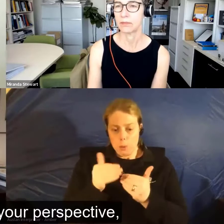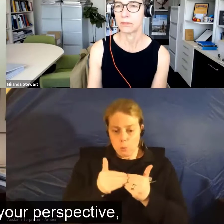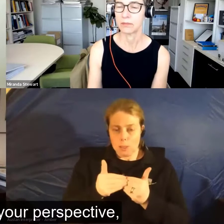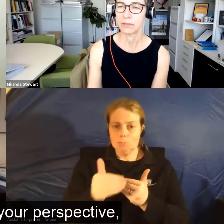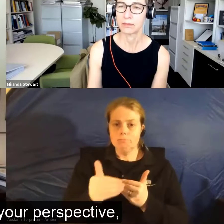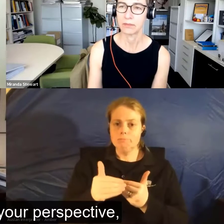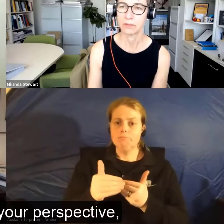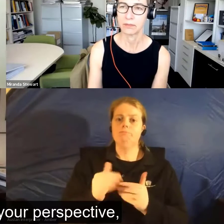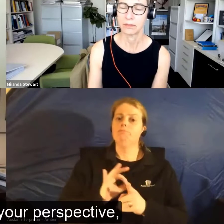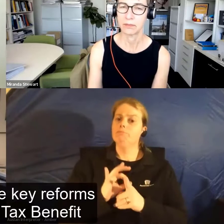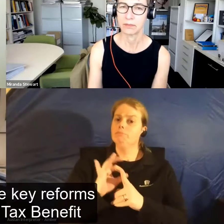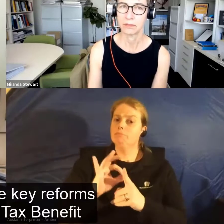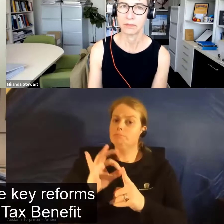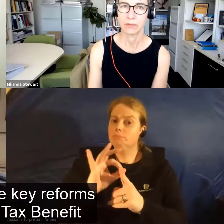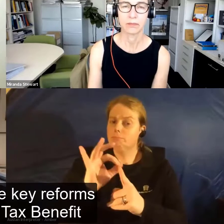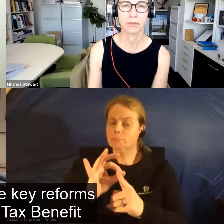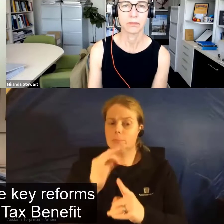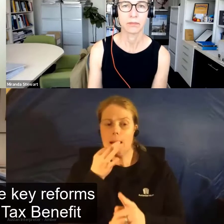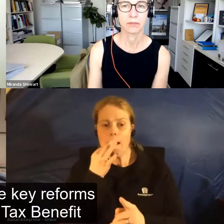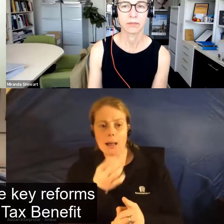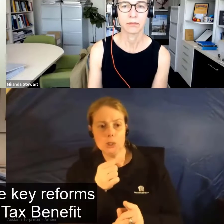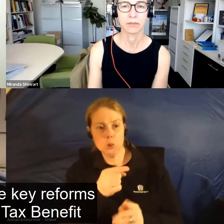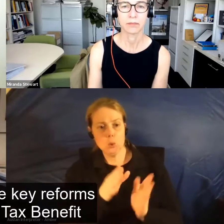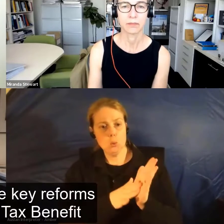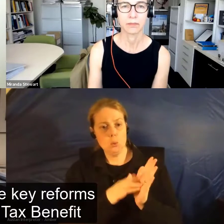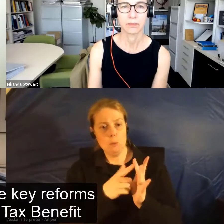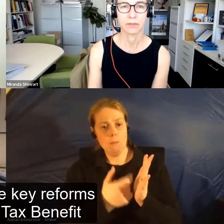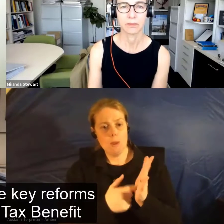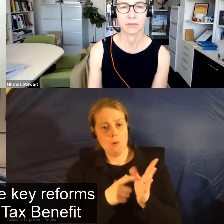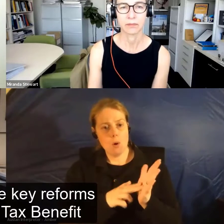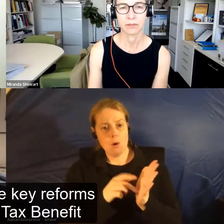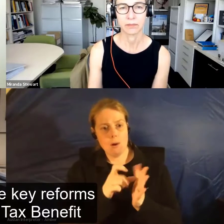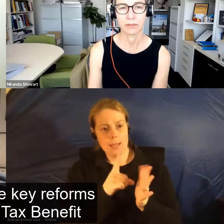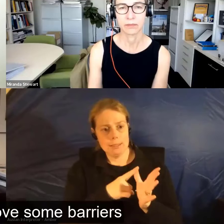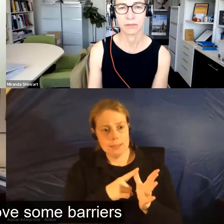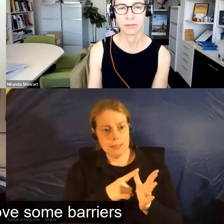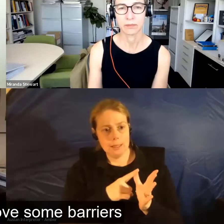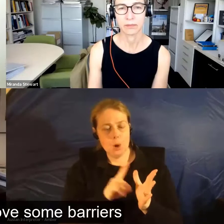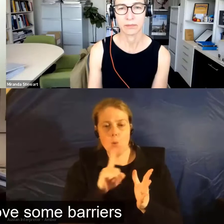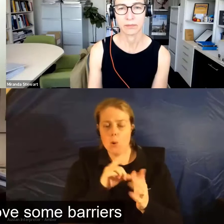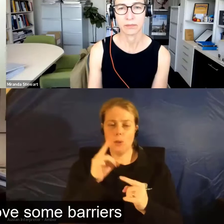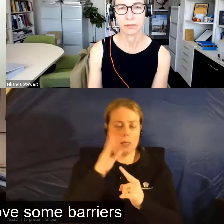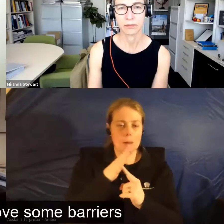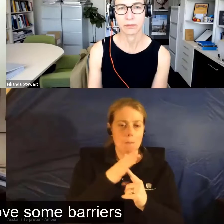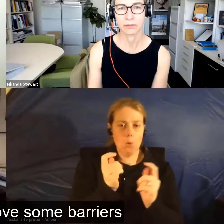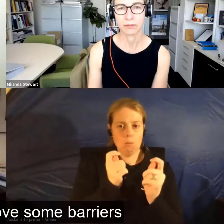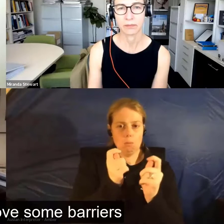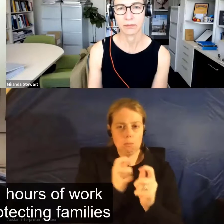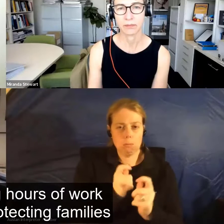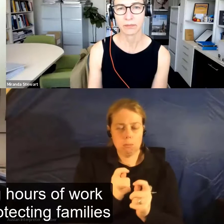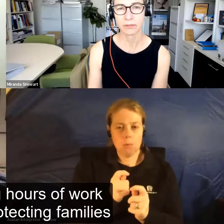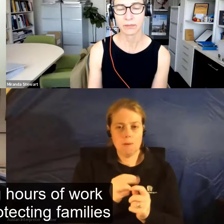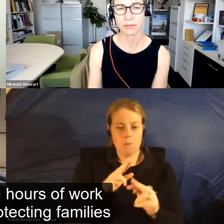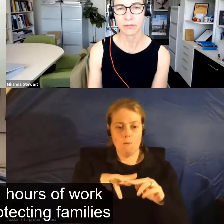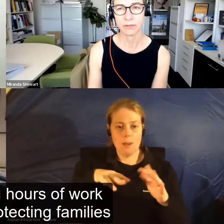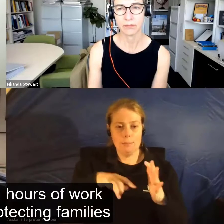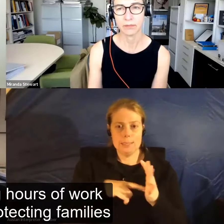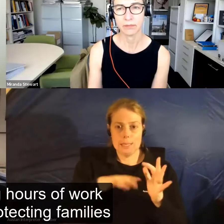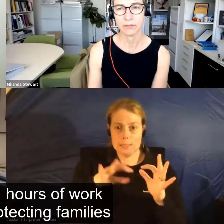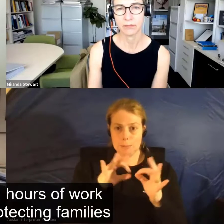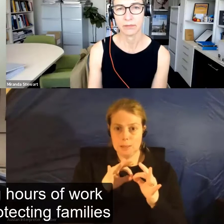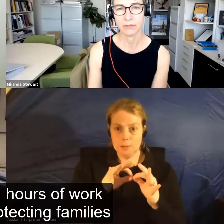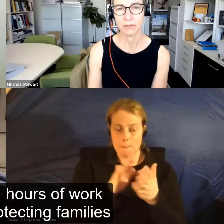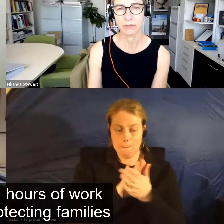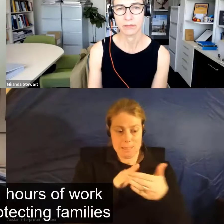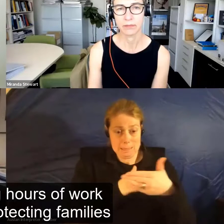from your perspective, what are the key reforms to family tax benefit that could remove some barriers to increasing